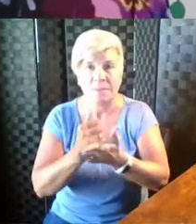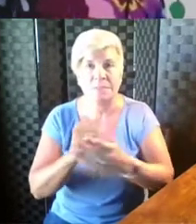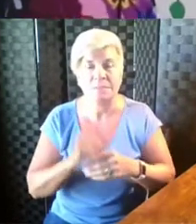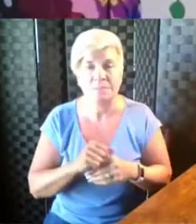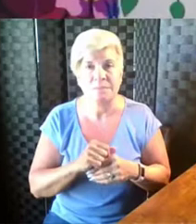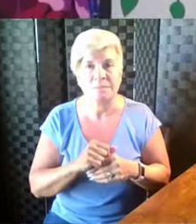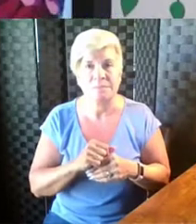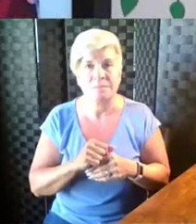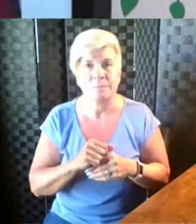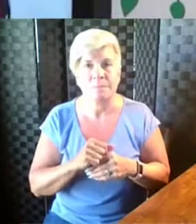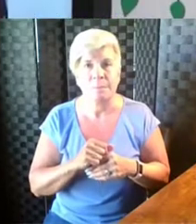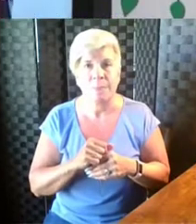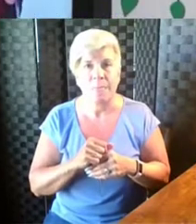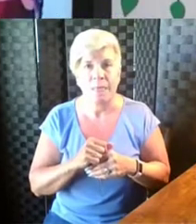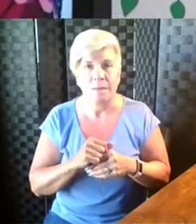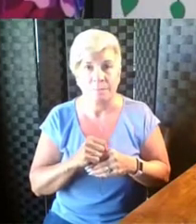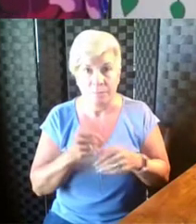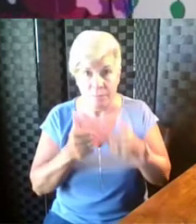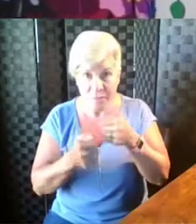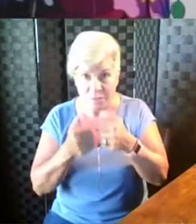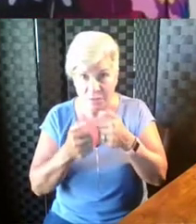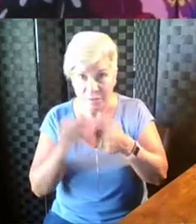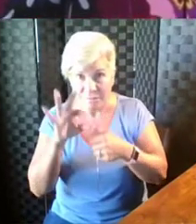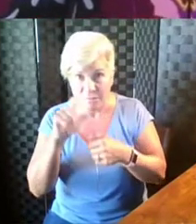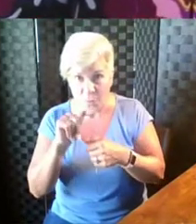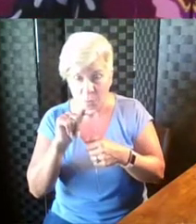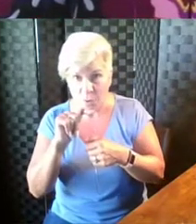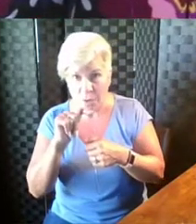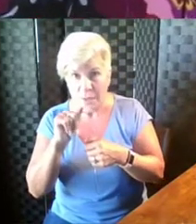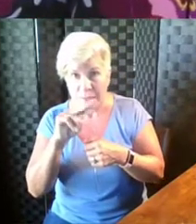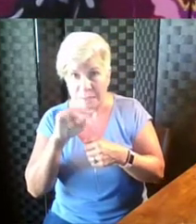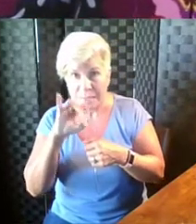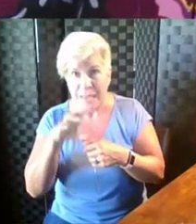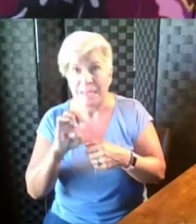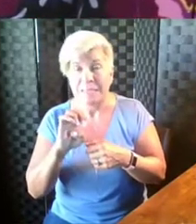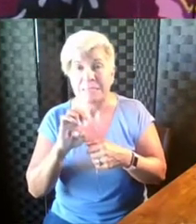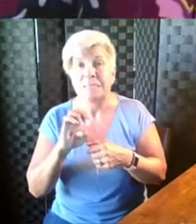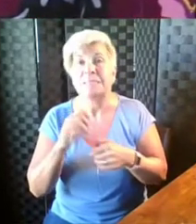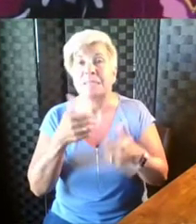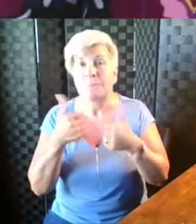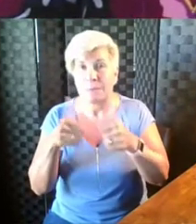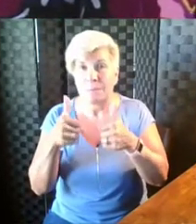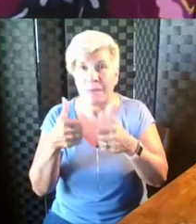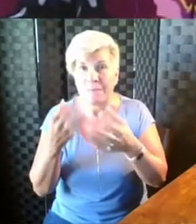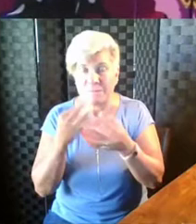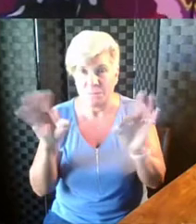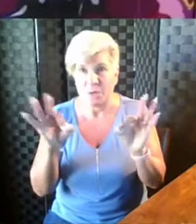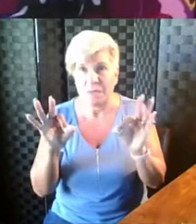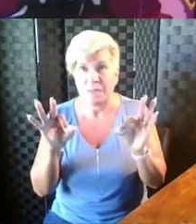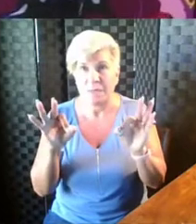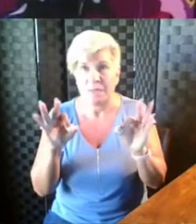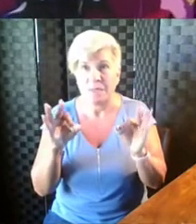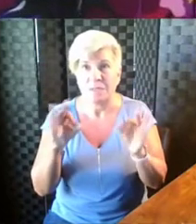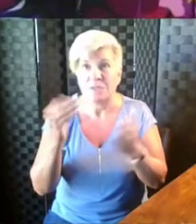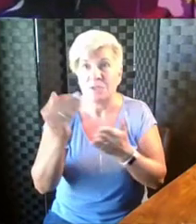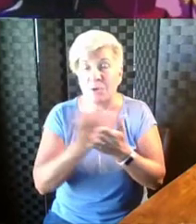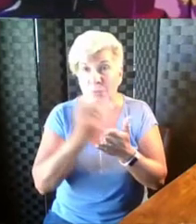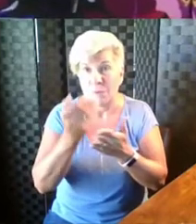text. It says the video game Fortnite can be played for free, which is why many charities use it for fundraising.